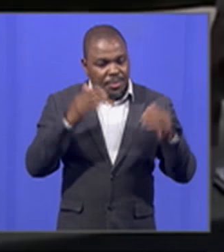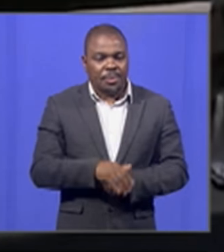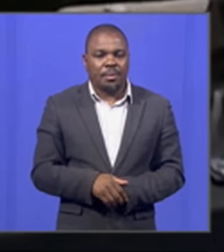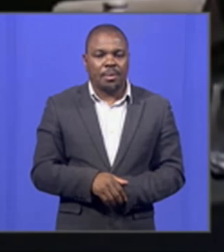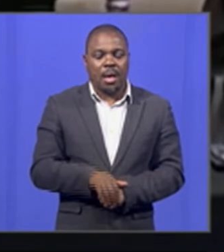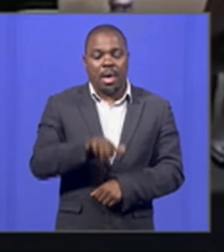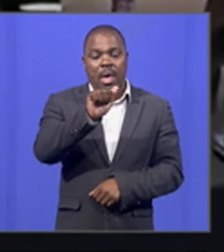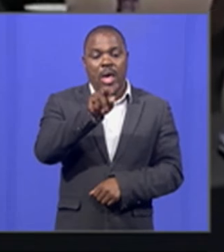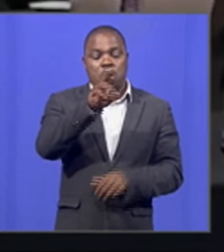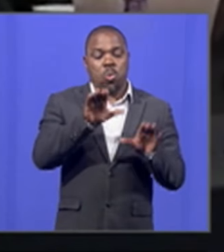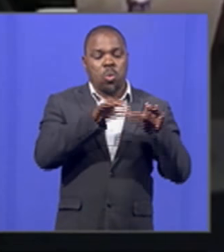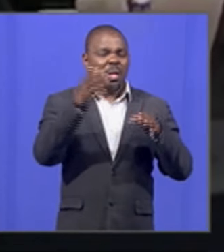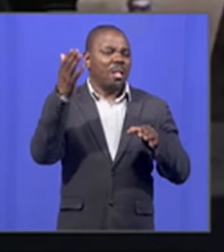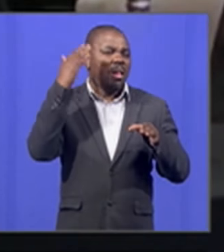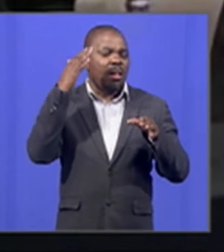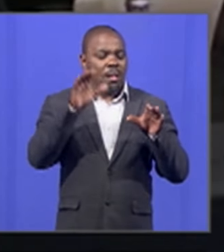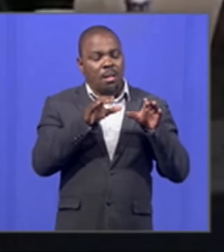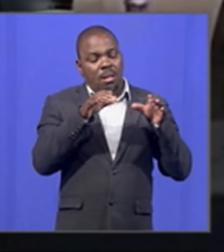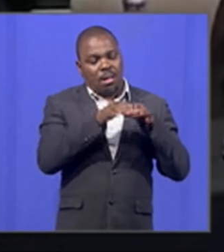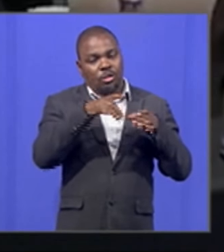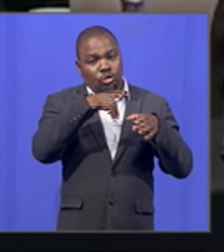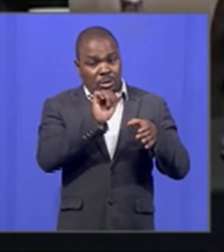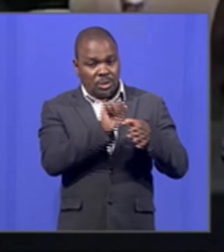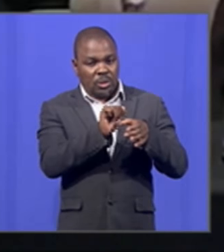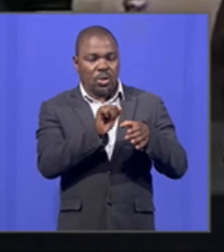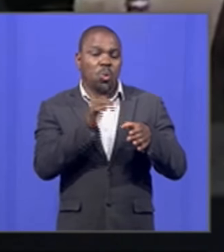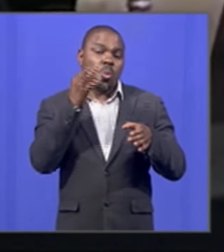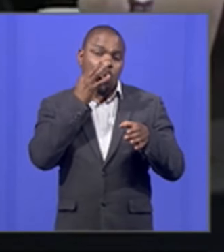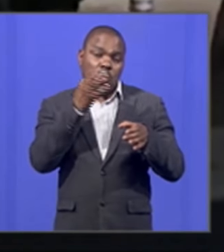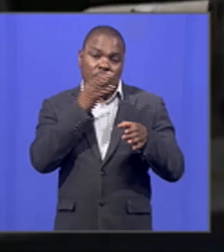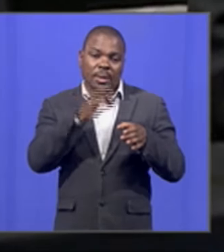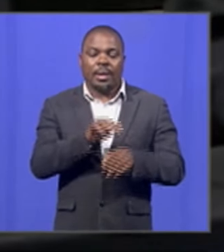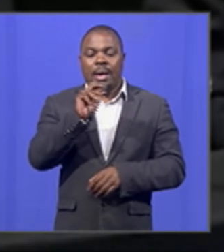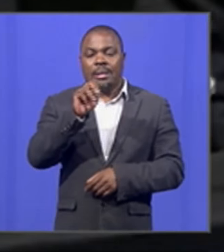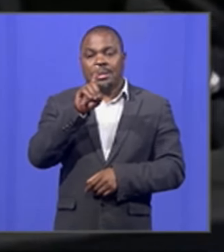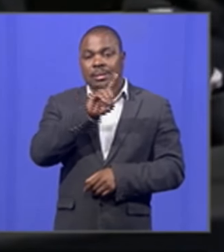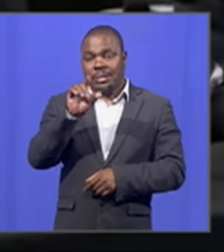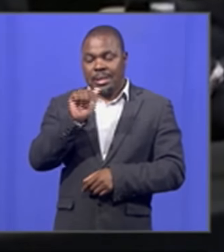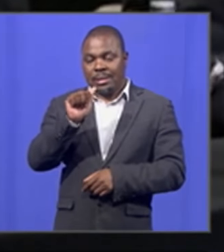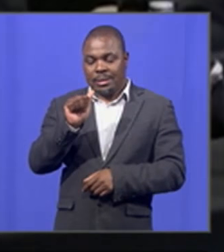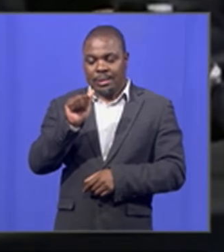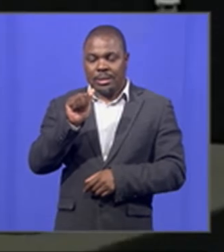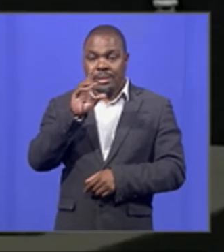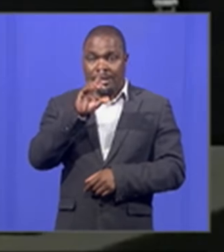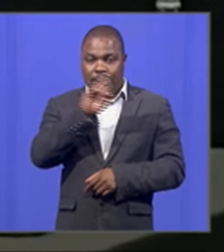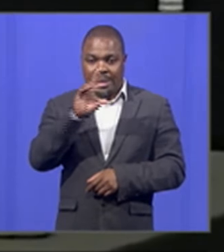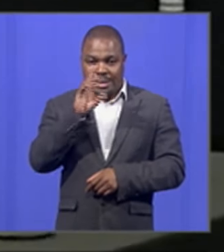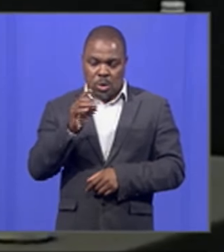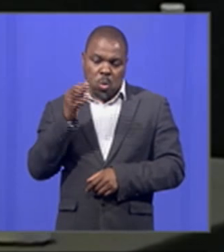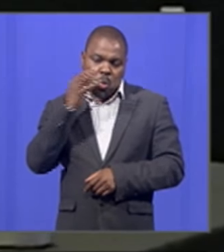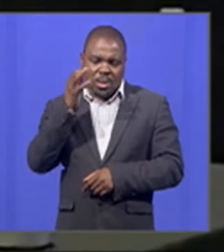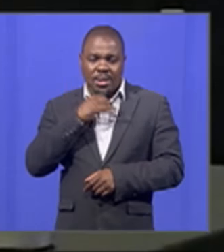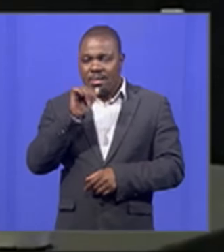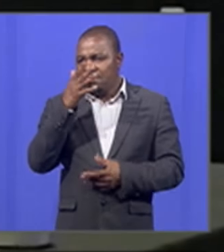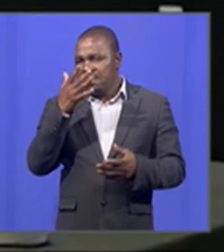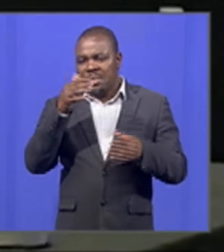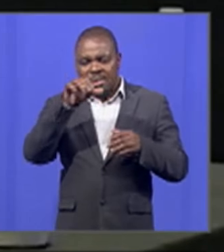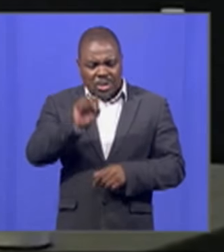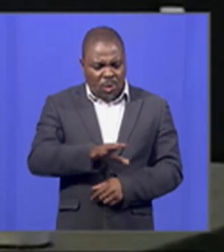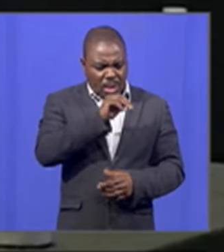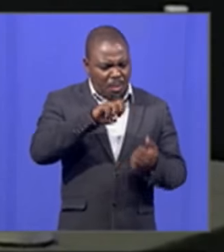Ngaka Nkosazana Dlamini Zuma o bolela gore bothata ba bafaladi bao ba sego molaong ga se ba swanela go šomiša jalo ka setlhare sa ntšhirela go mathata o